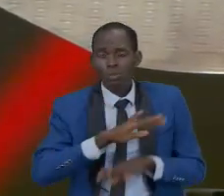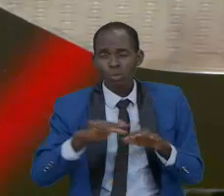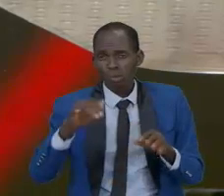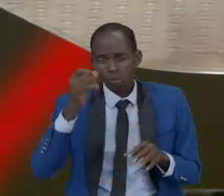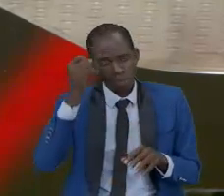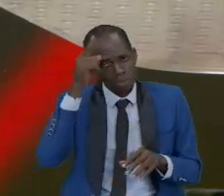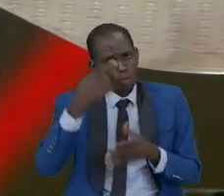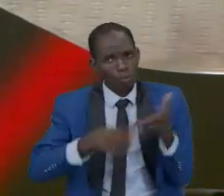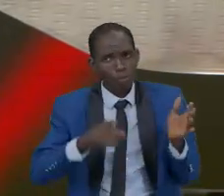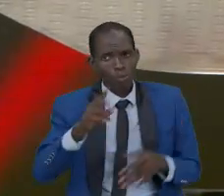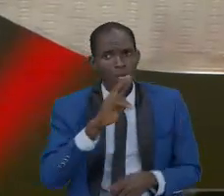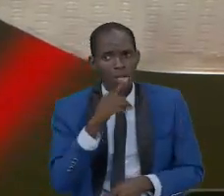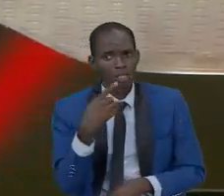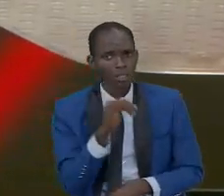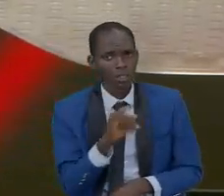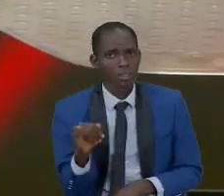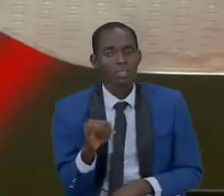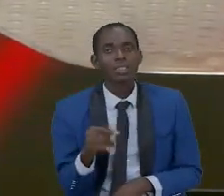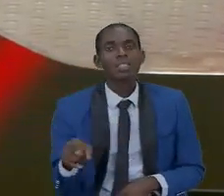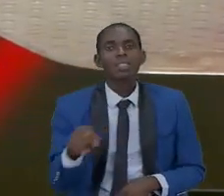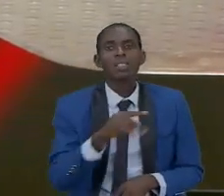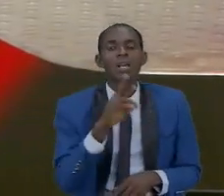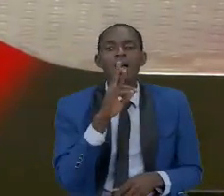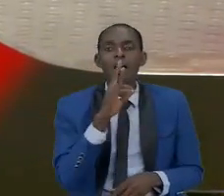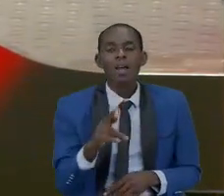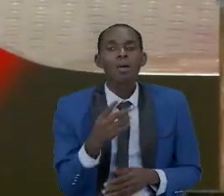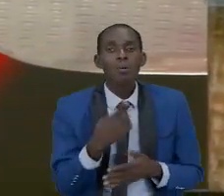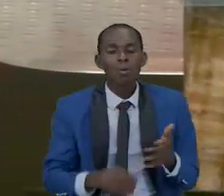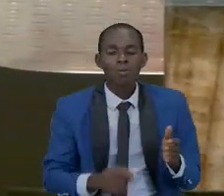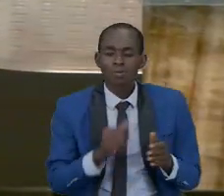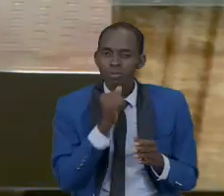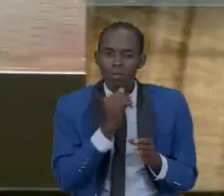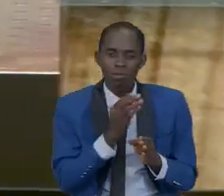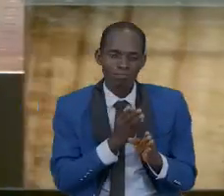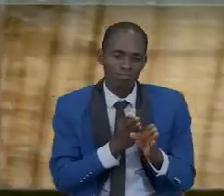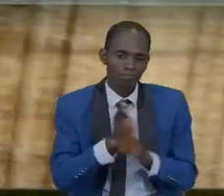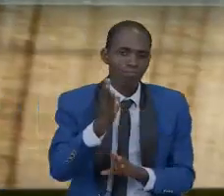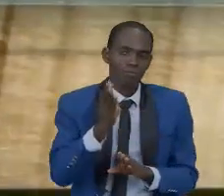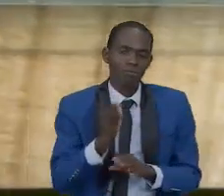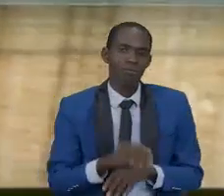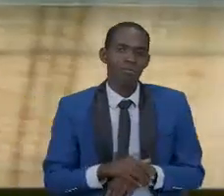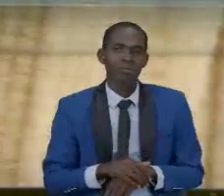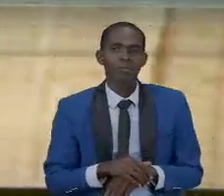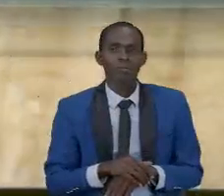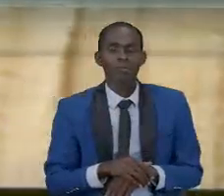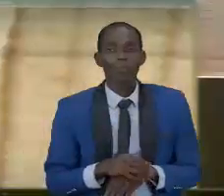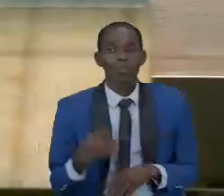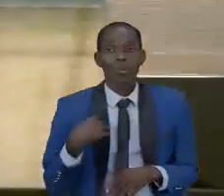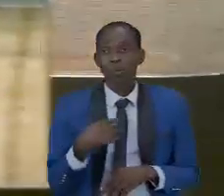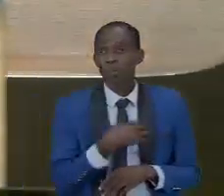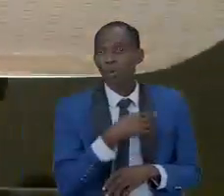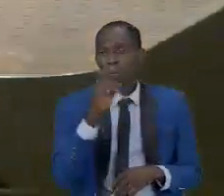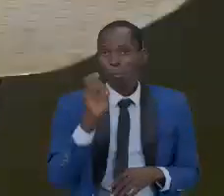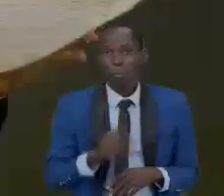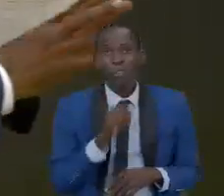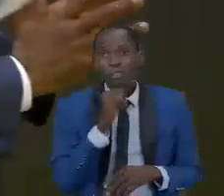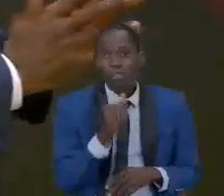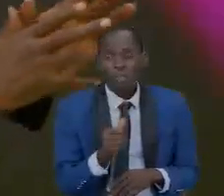understand what you are saying they are incoherent now we must not